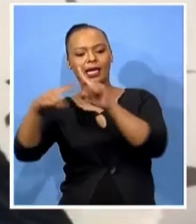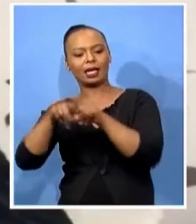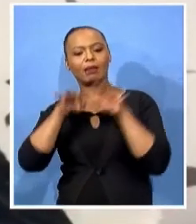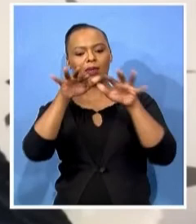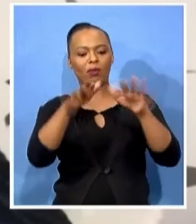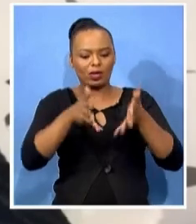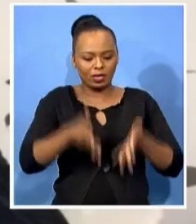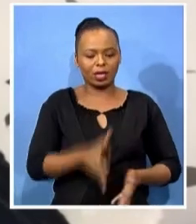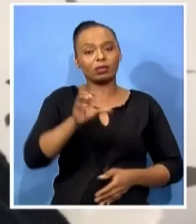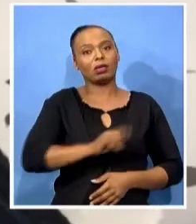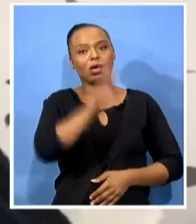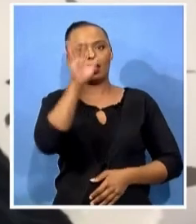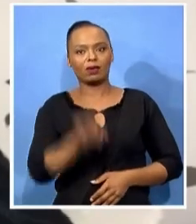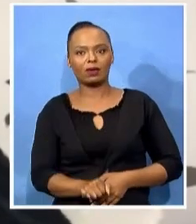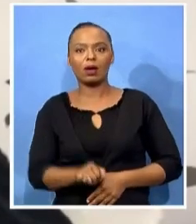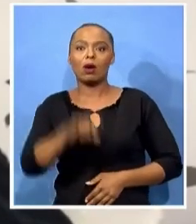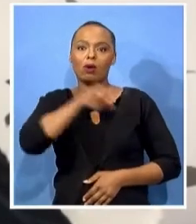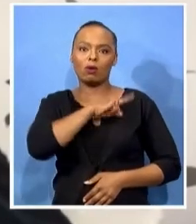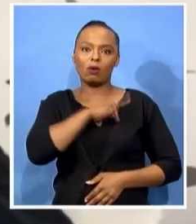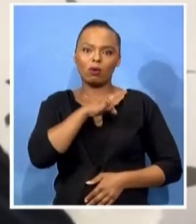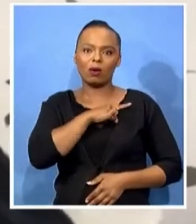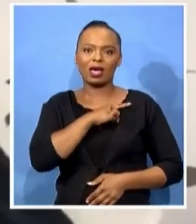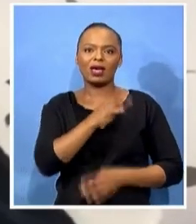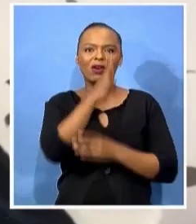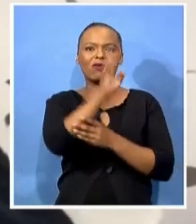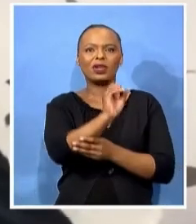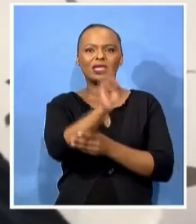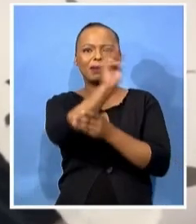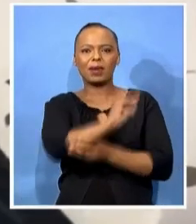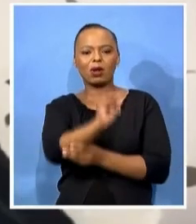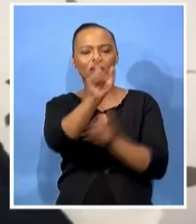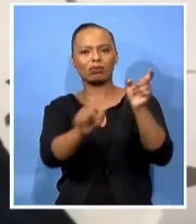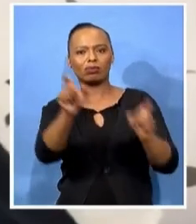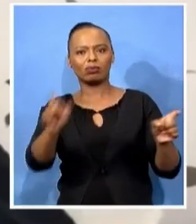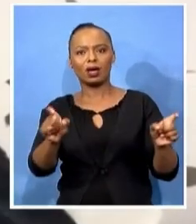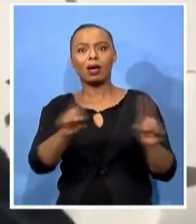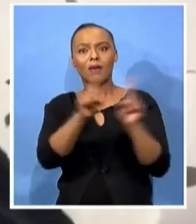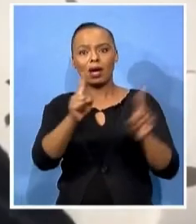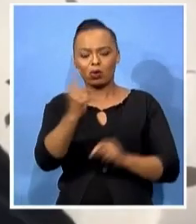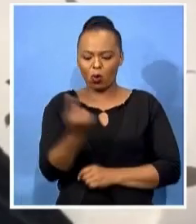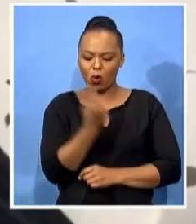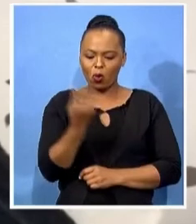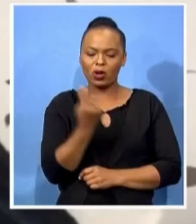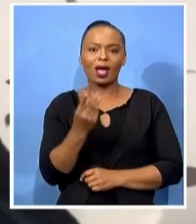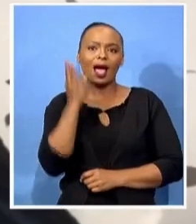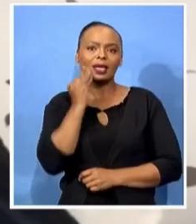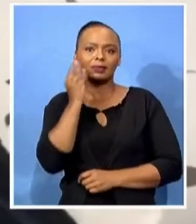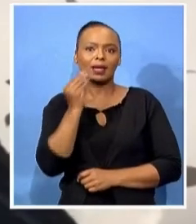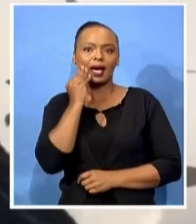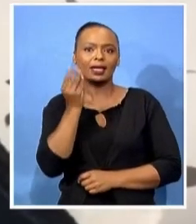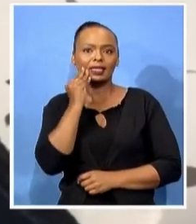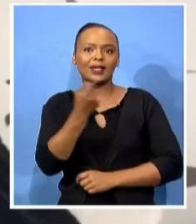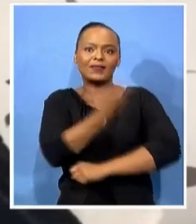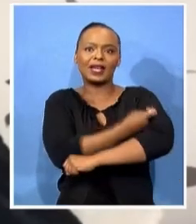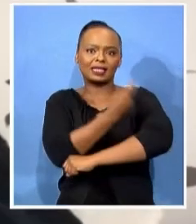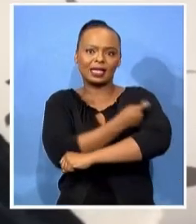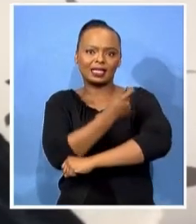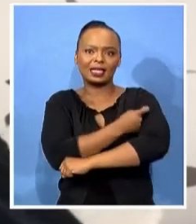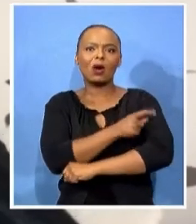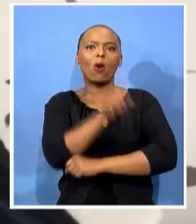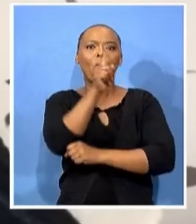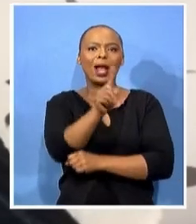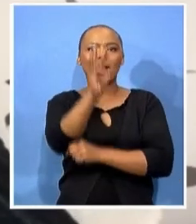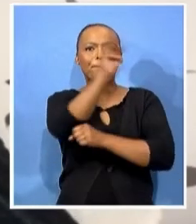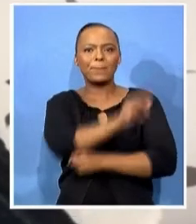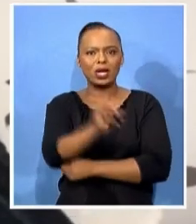40 million people, when our only experience of mass vaccination has been 1 million people, is an audacious one. And now what we are